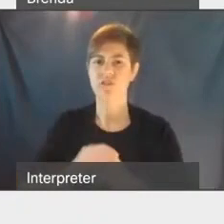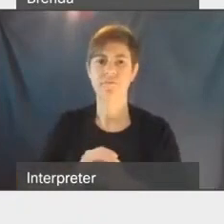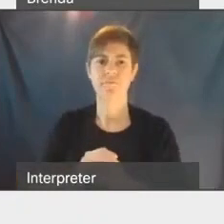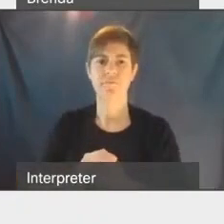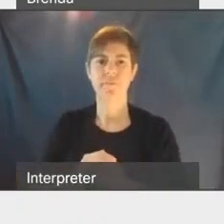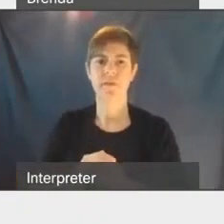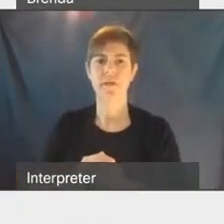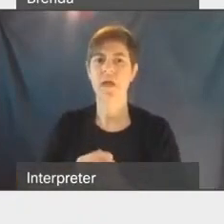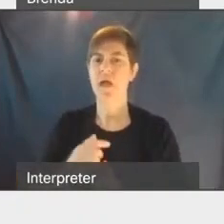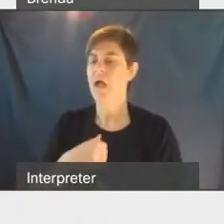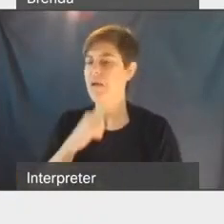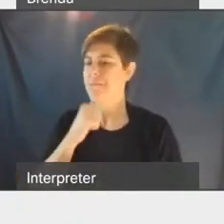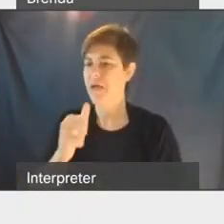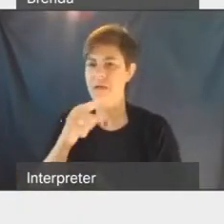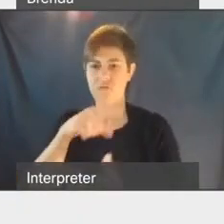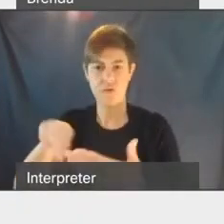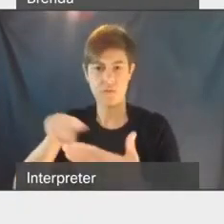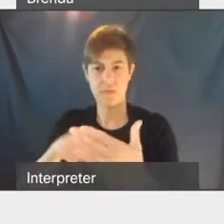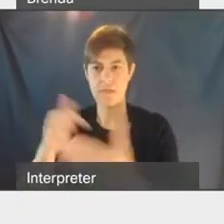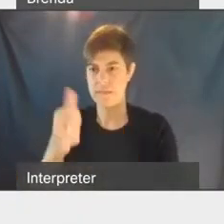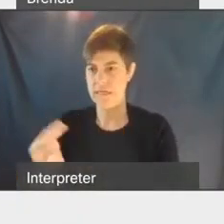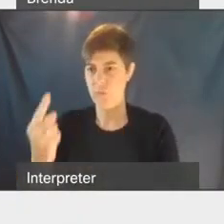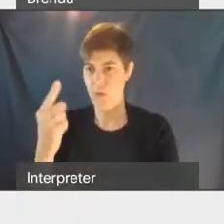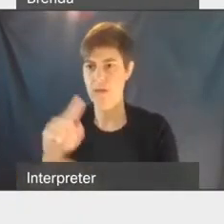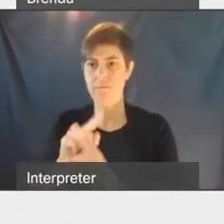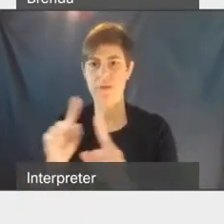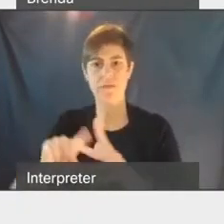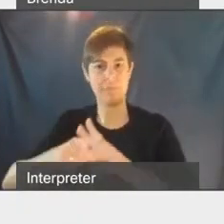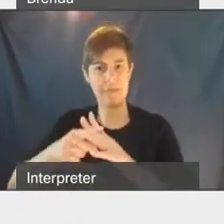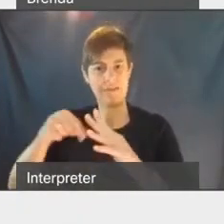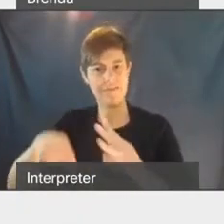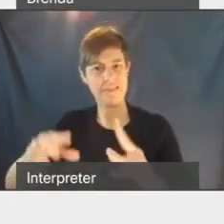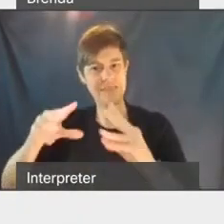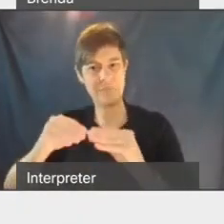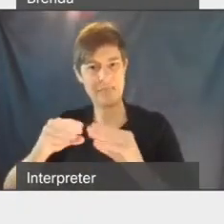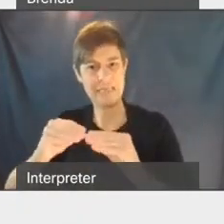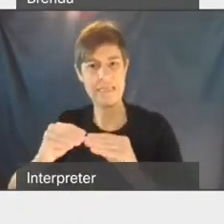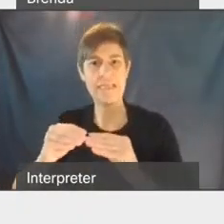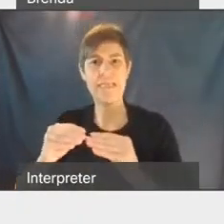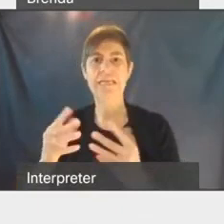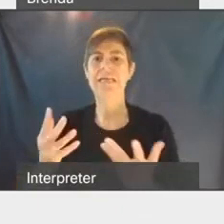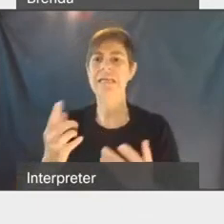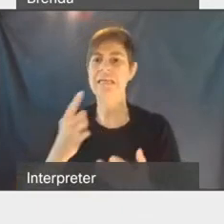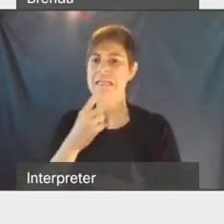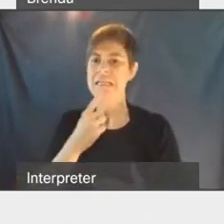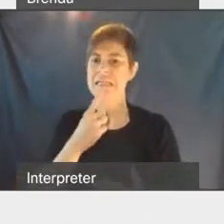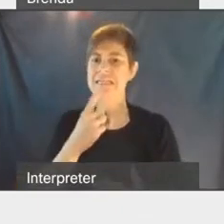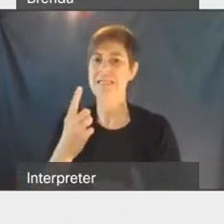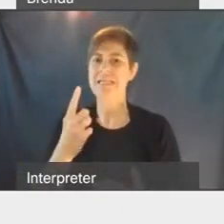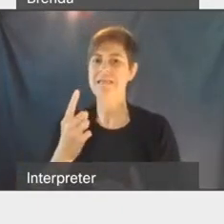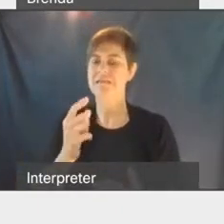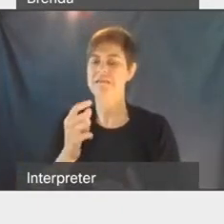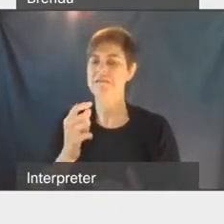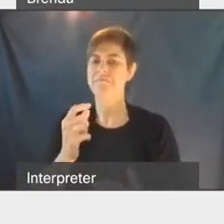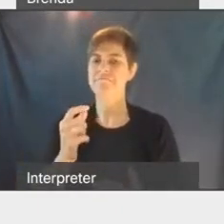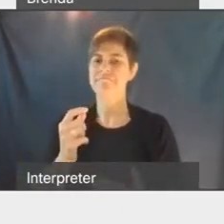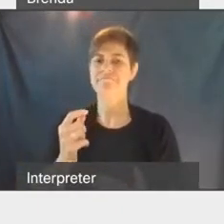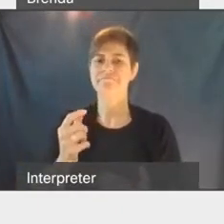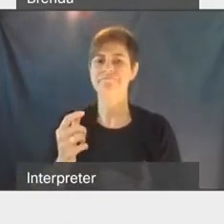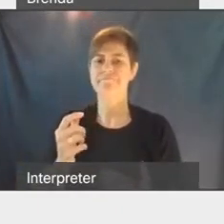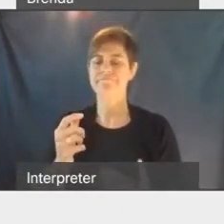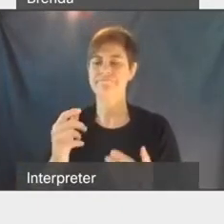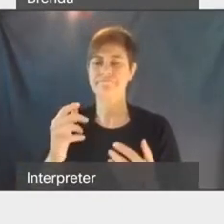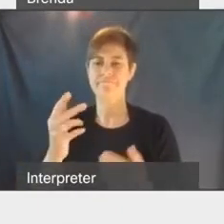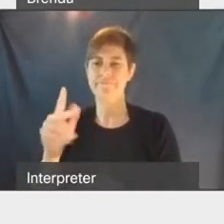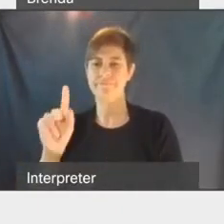not trying to come at anybody when I say this. There was one line at the beginning of this meeting that is unprecedented transparency and public access. And